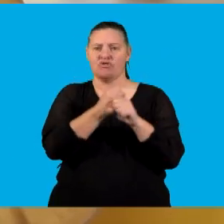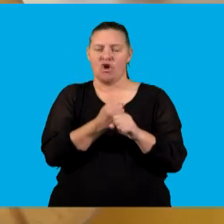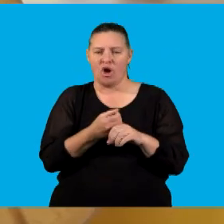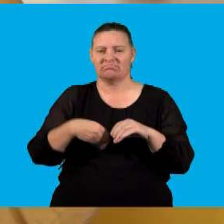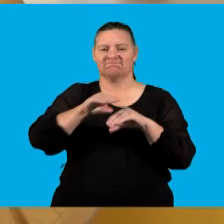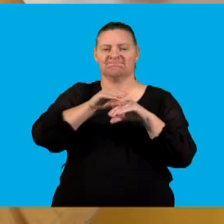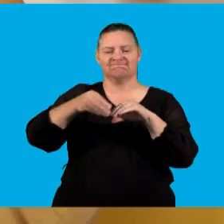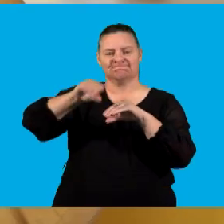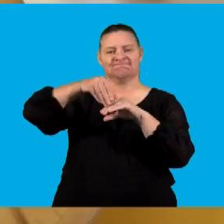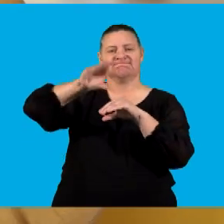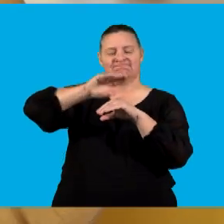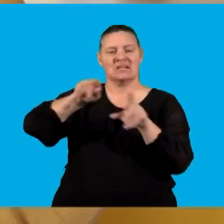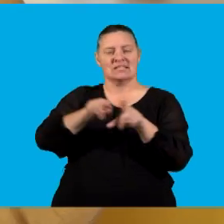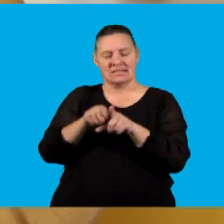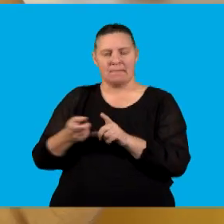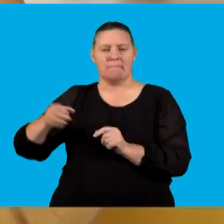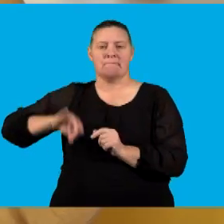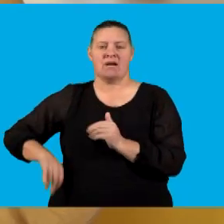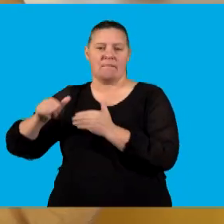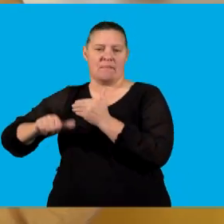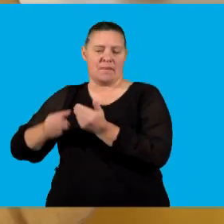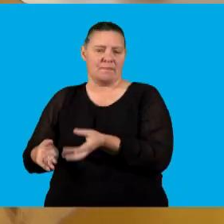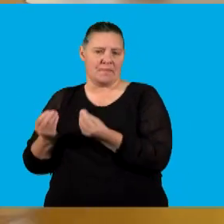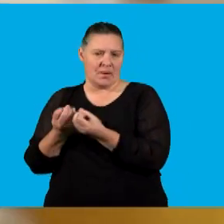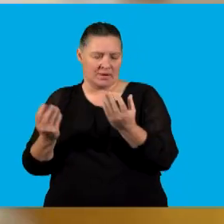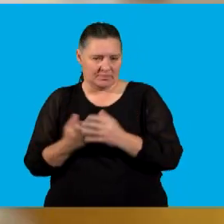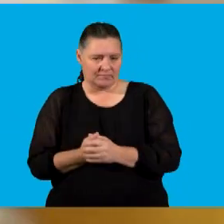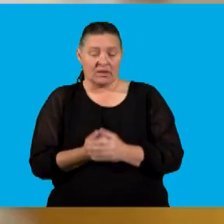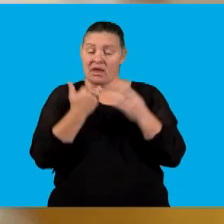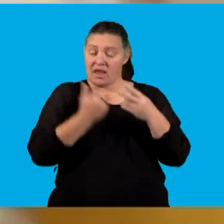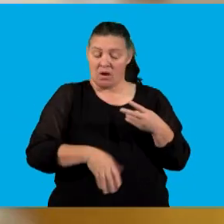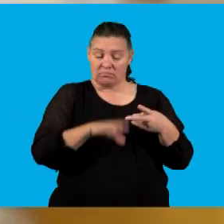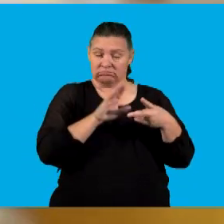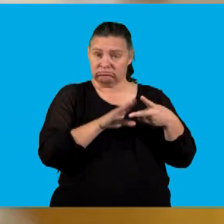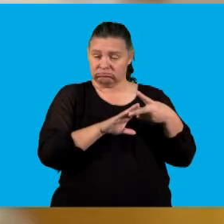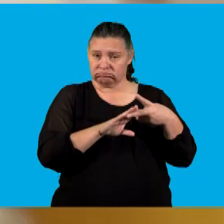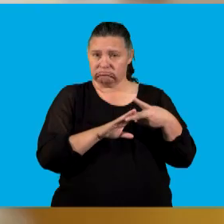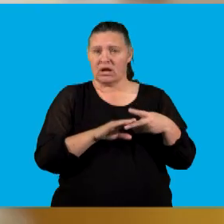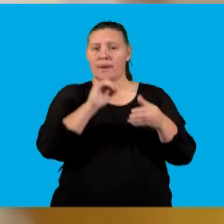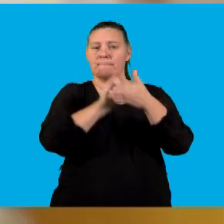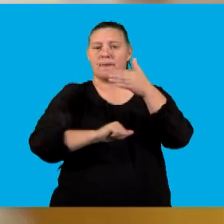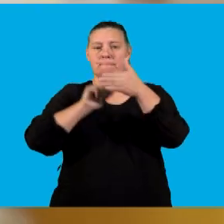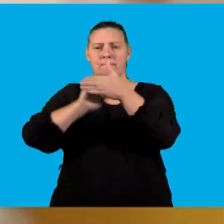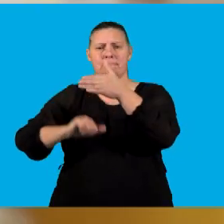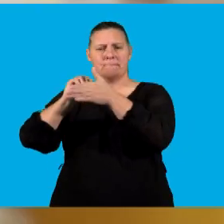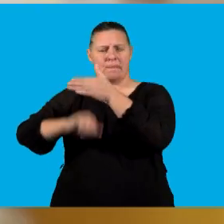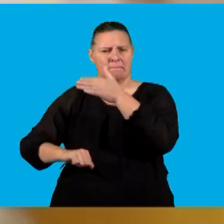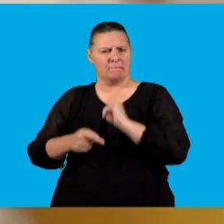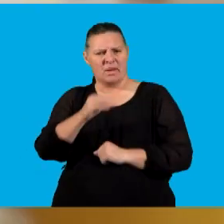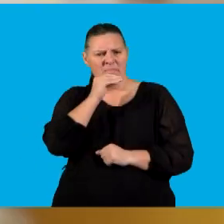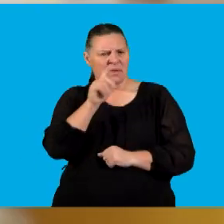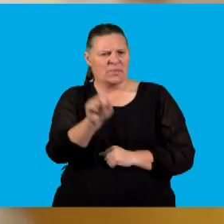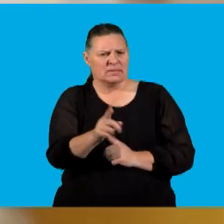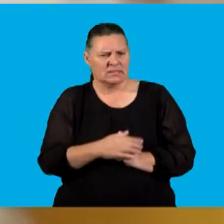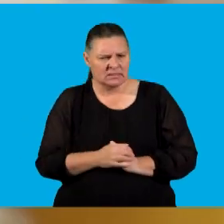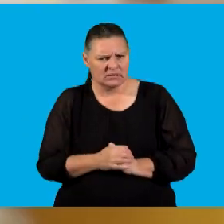increases as well as monthly salaries. I am going to introduce you now to deductions. What are